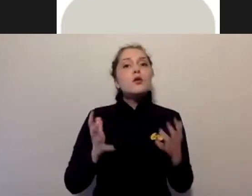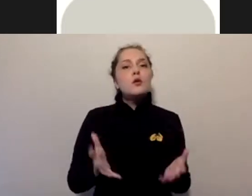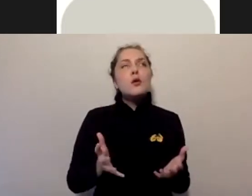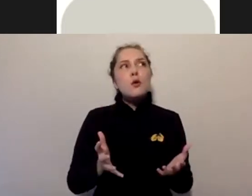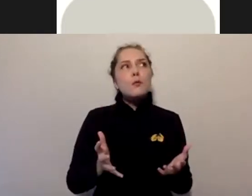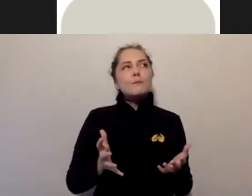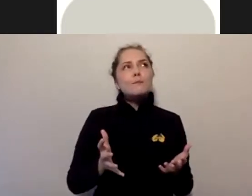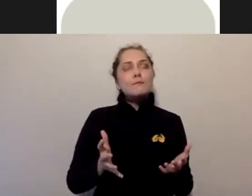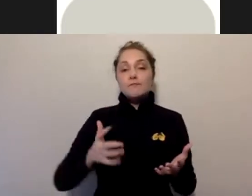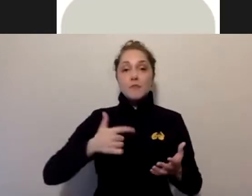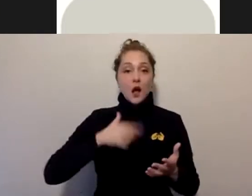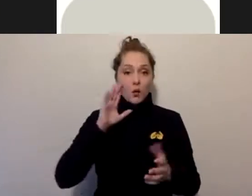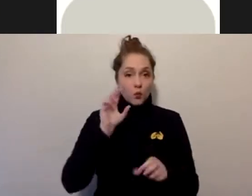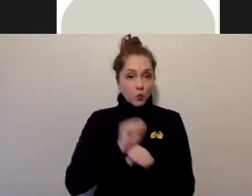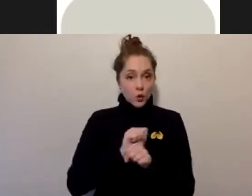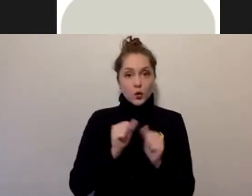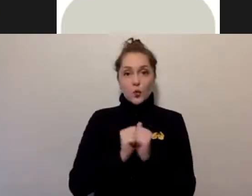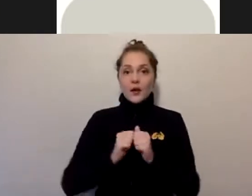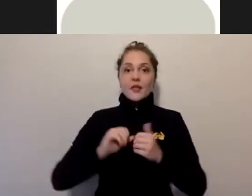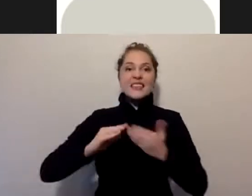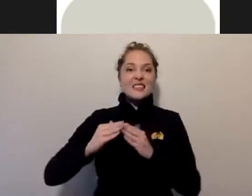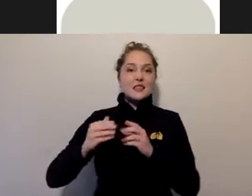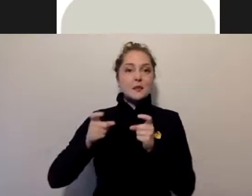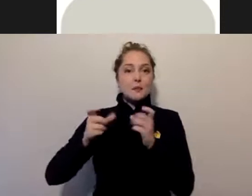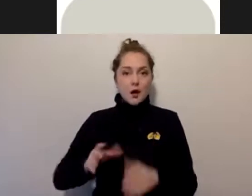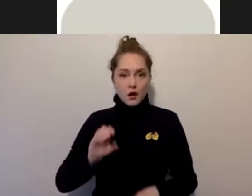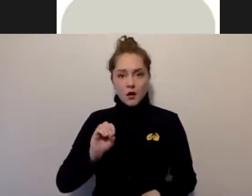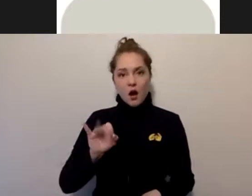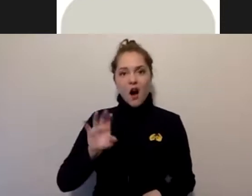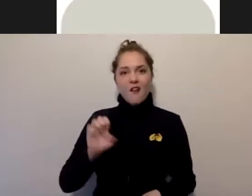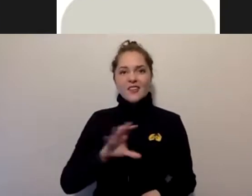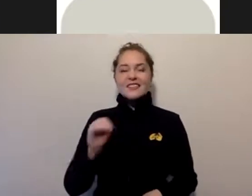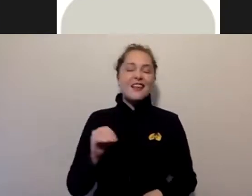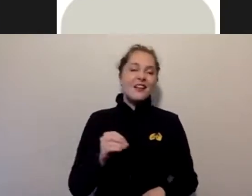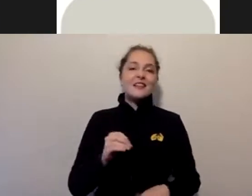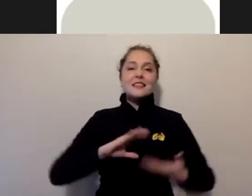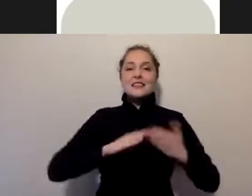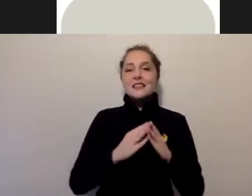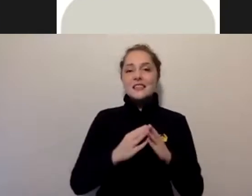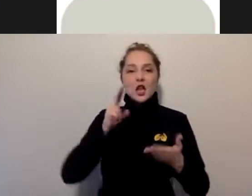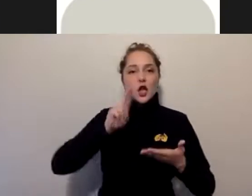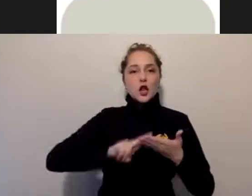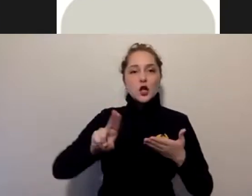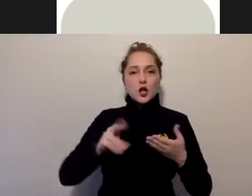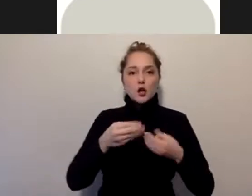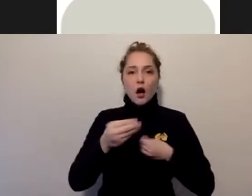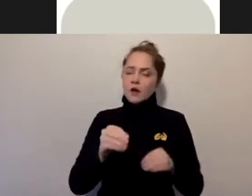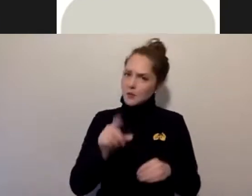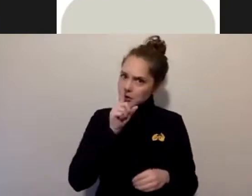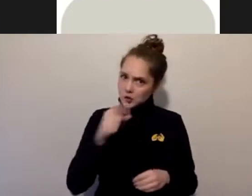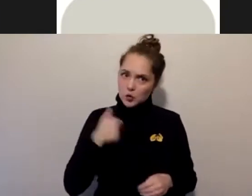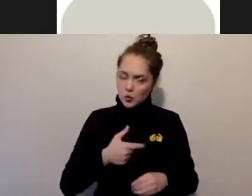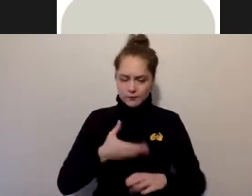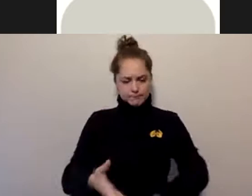I will work with the city manager's office and the city clerk's office to make sure that we are doing a much better job